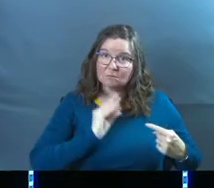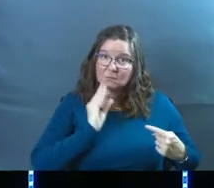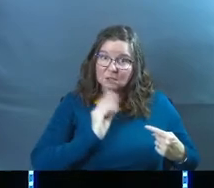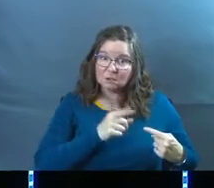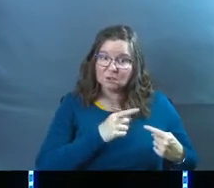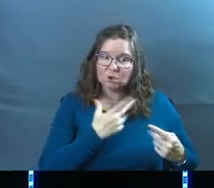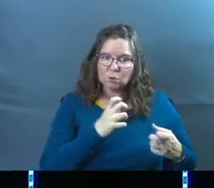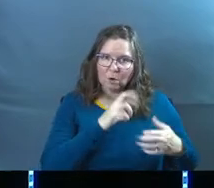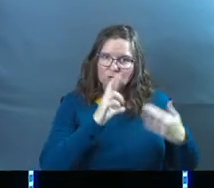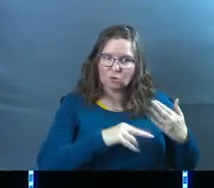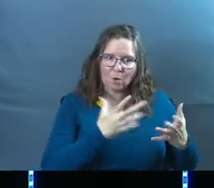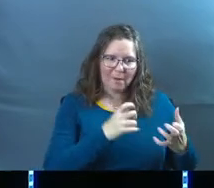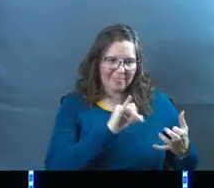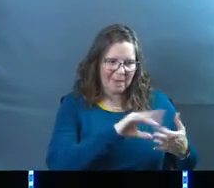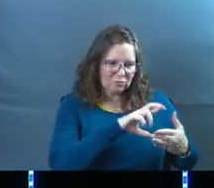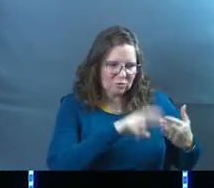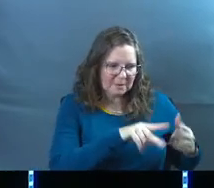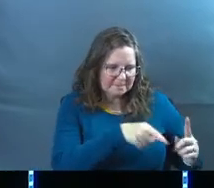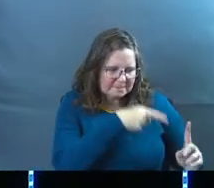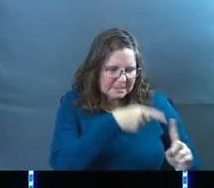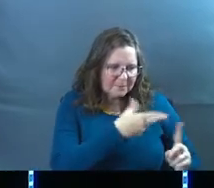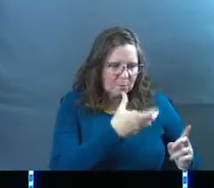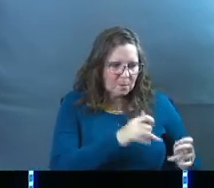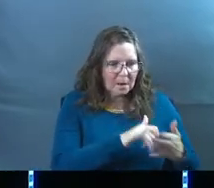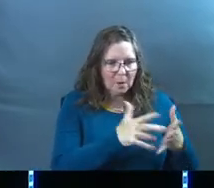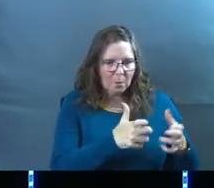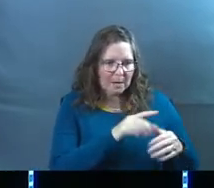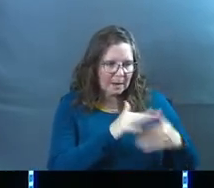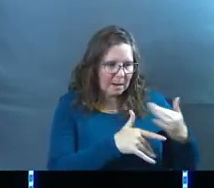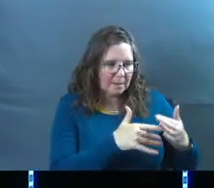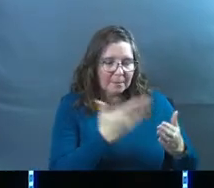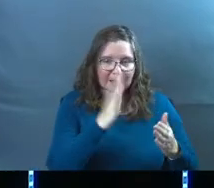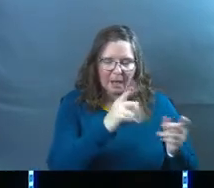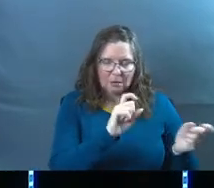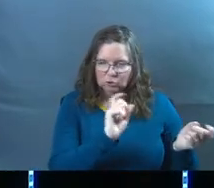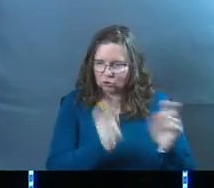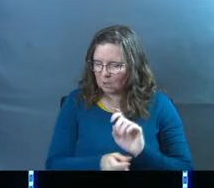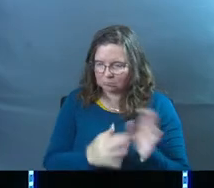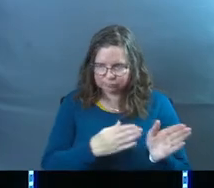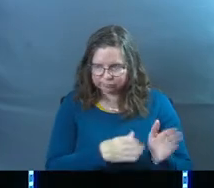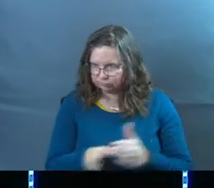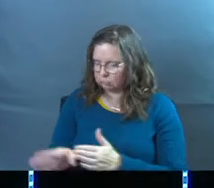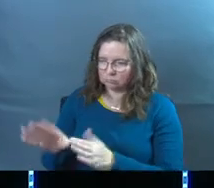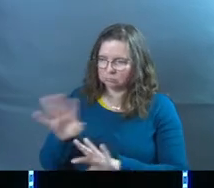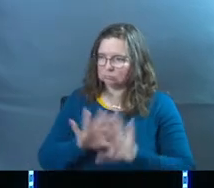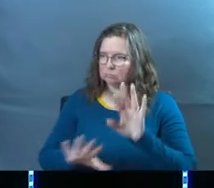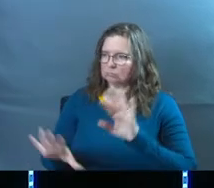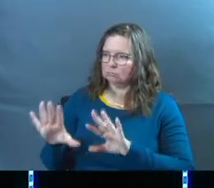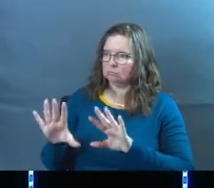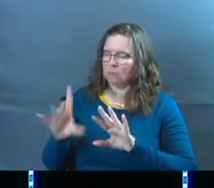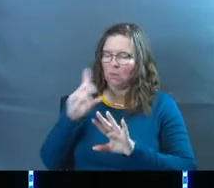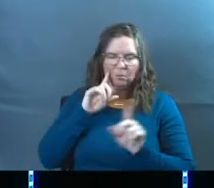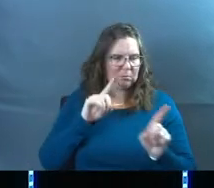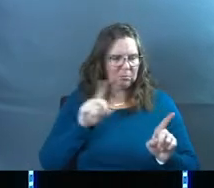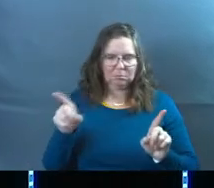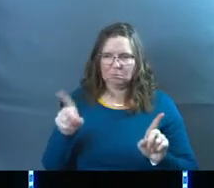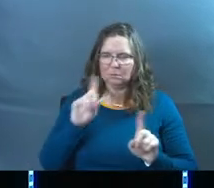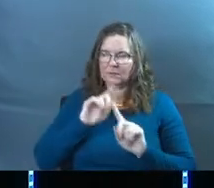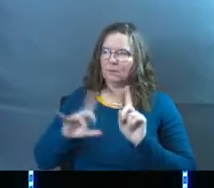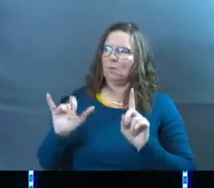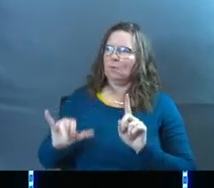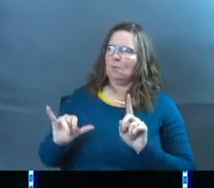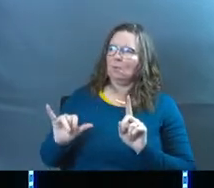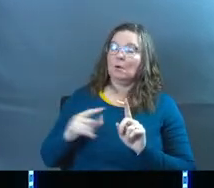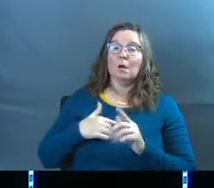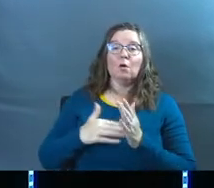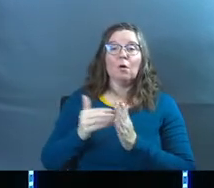an outcome you wanted. There was a way that you wanted it to go. And the way that God took you often was not the way you wanted it to go. And